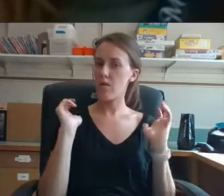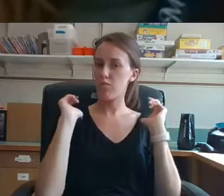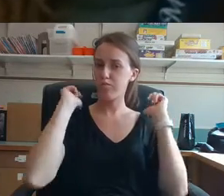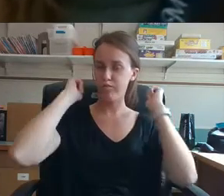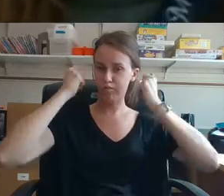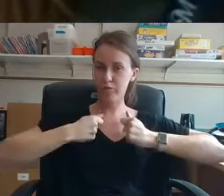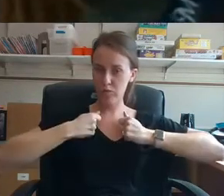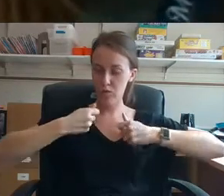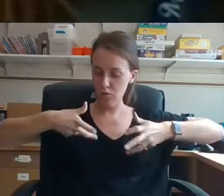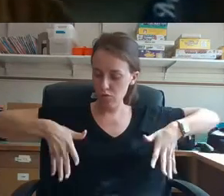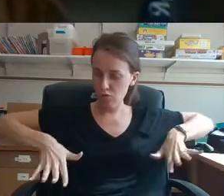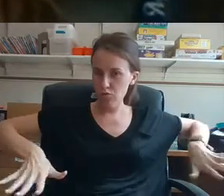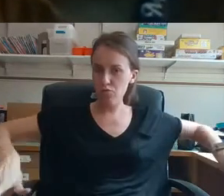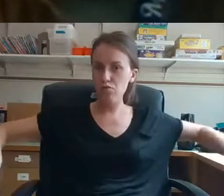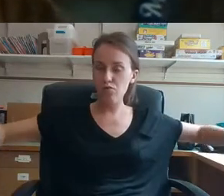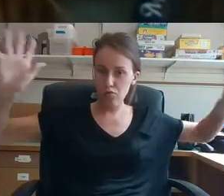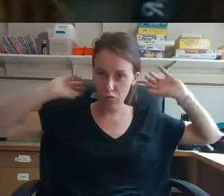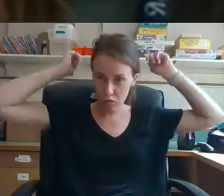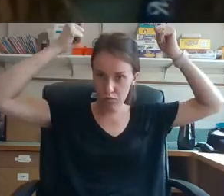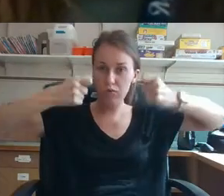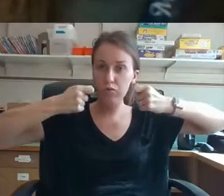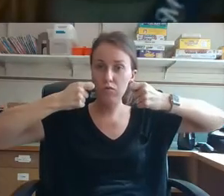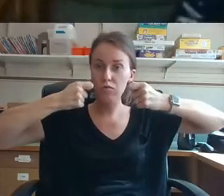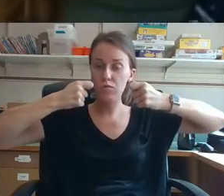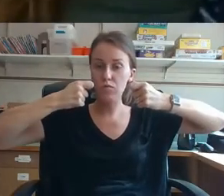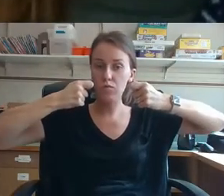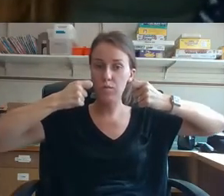with a soft, silky hood.